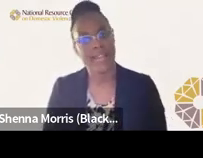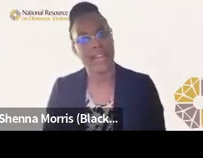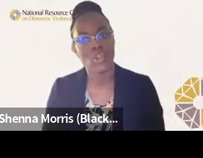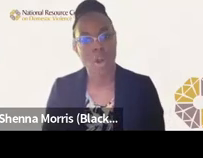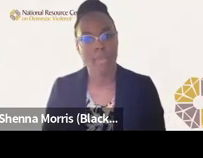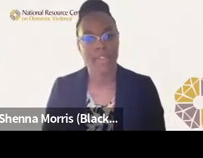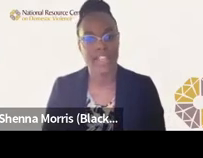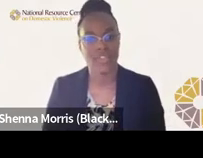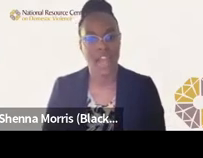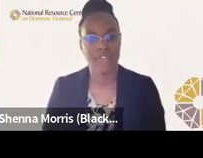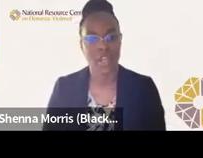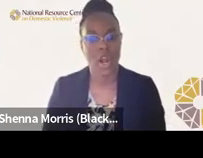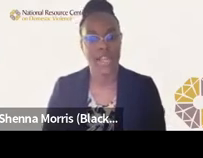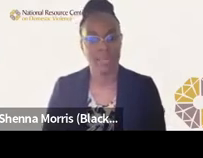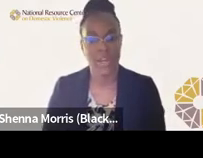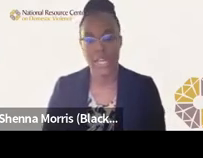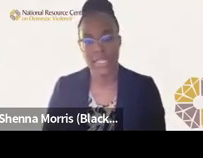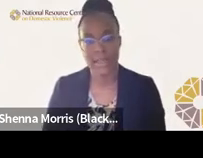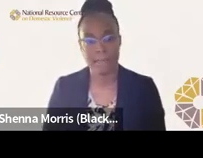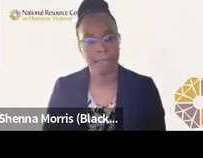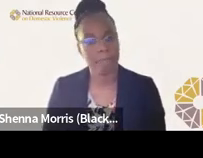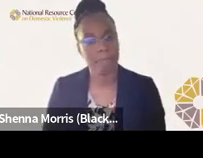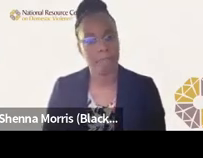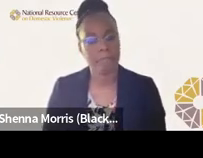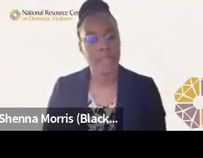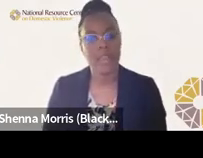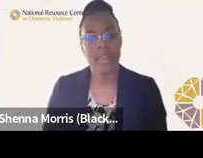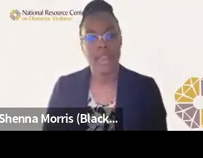anxiety and trauma that survivors are experiencing.